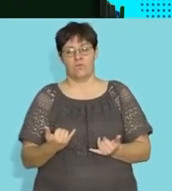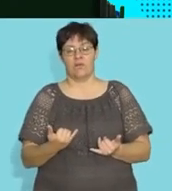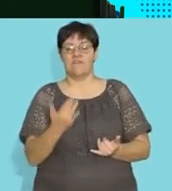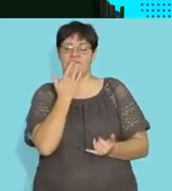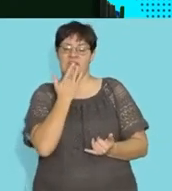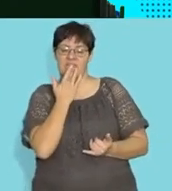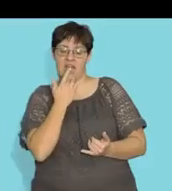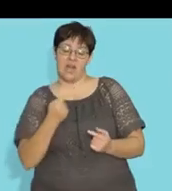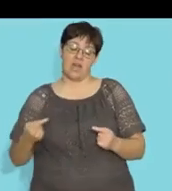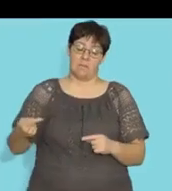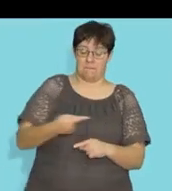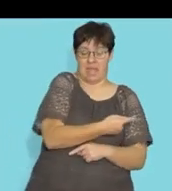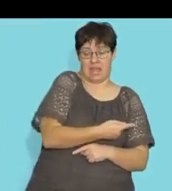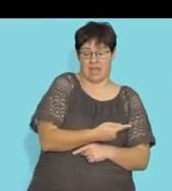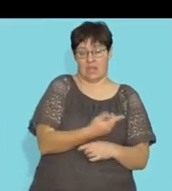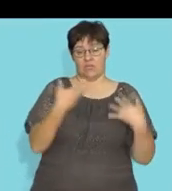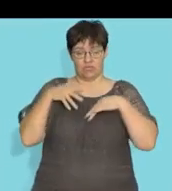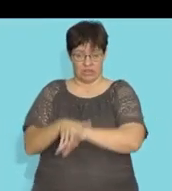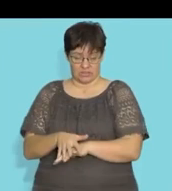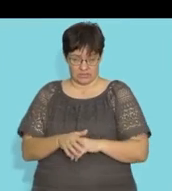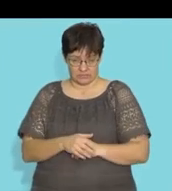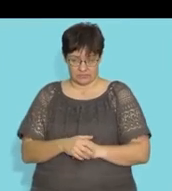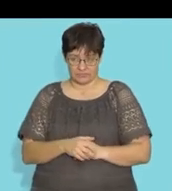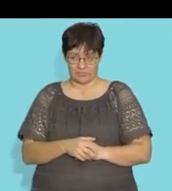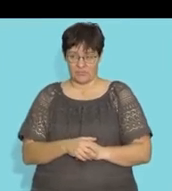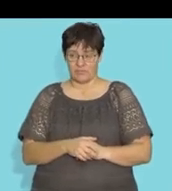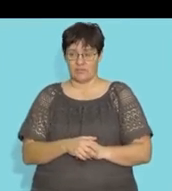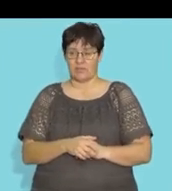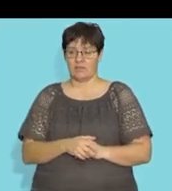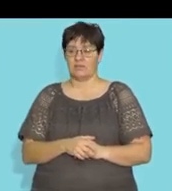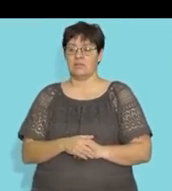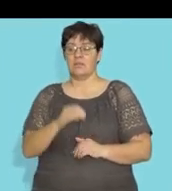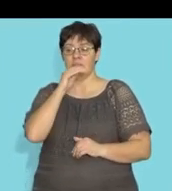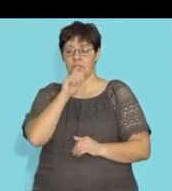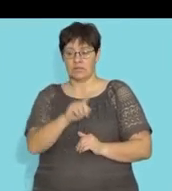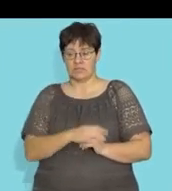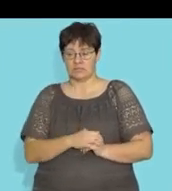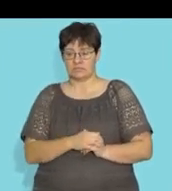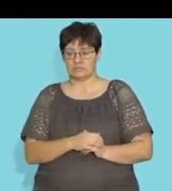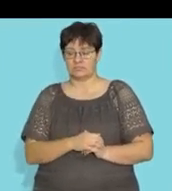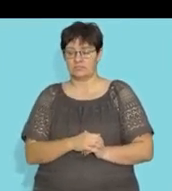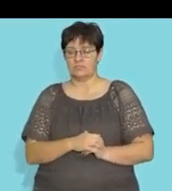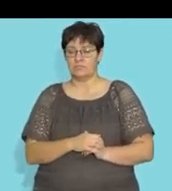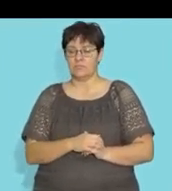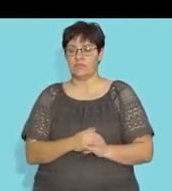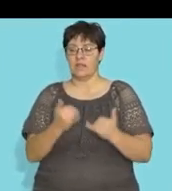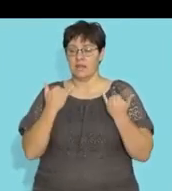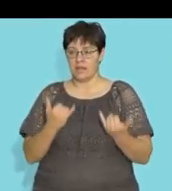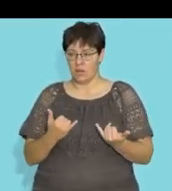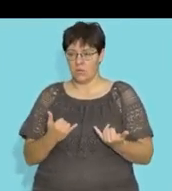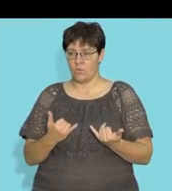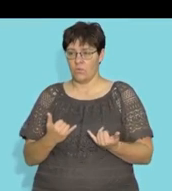favor our reverse reaction. So our reverse reaction will be favored, which means that we will now